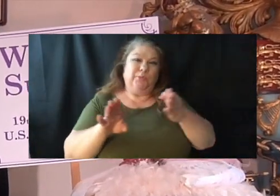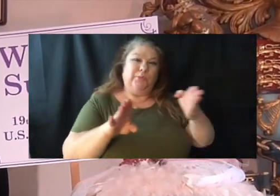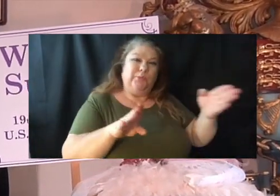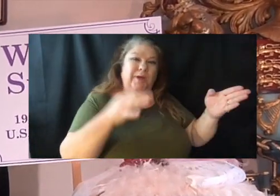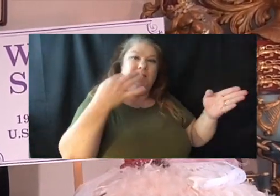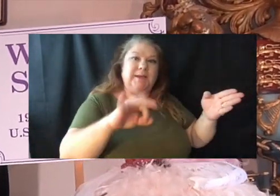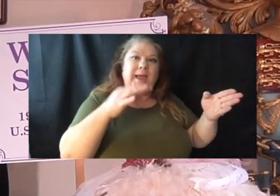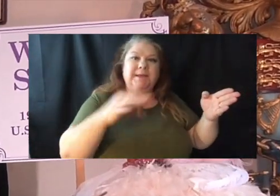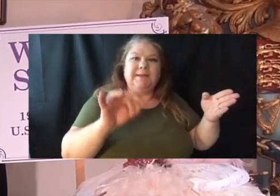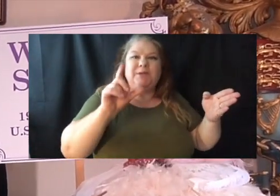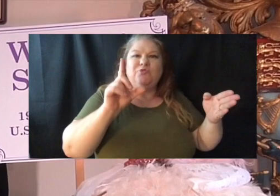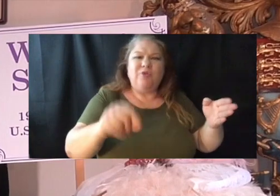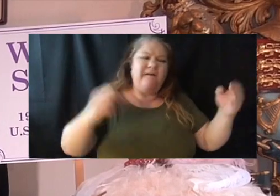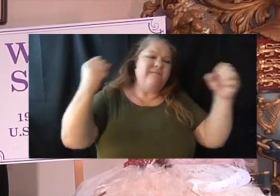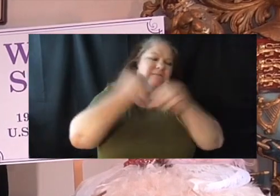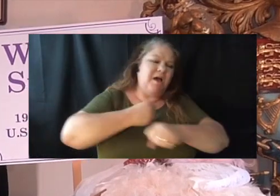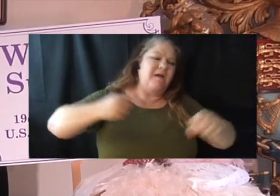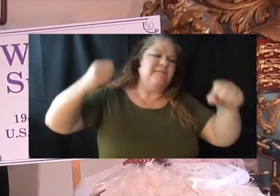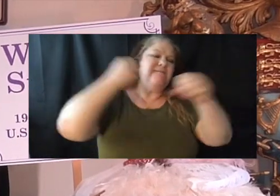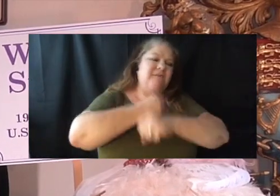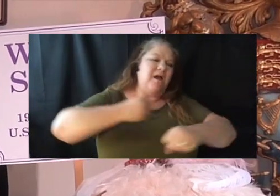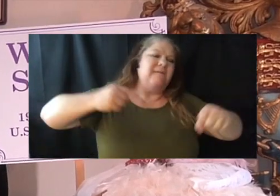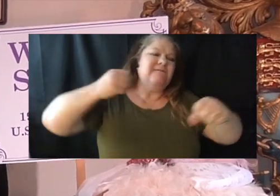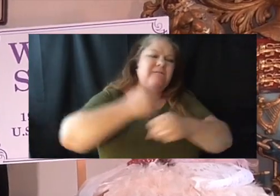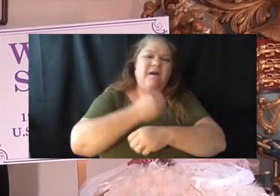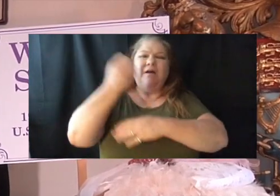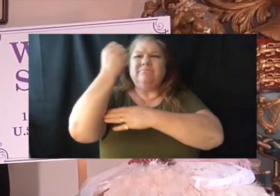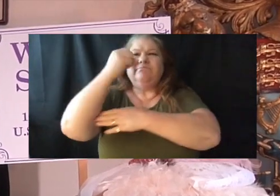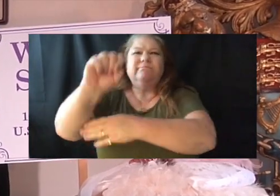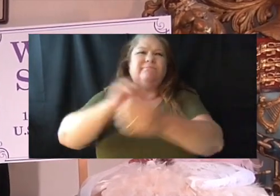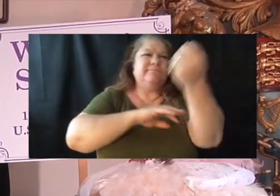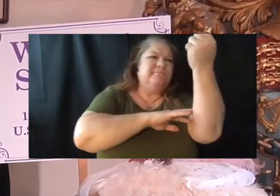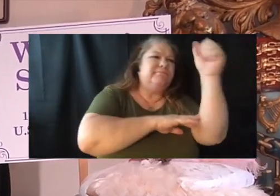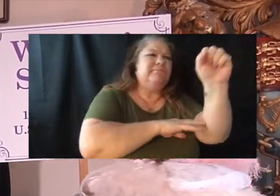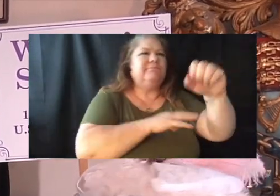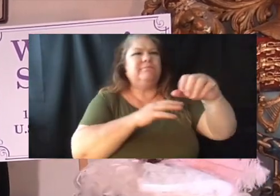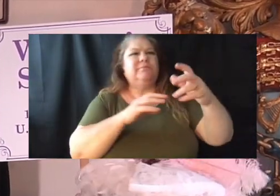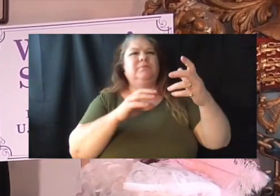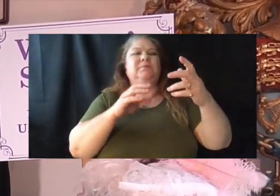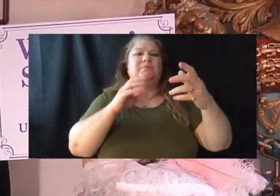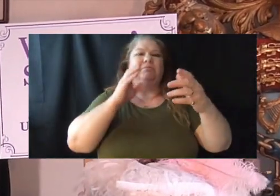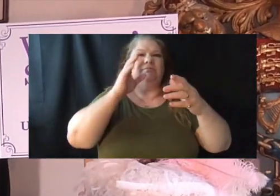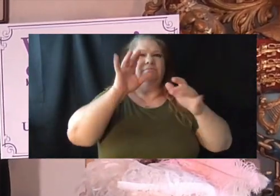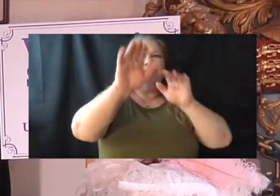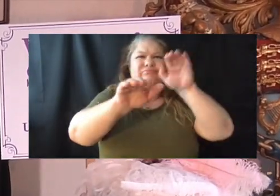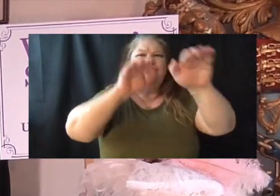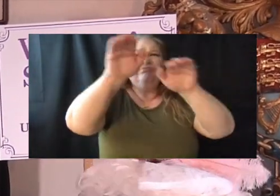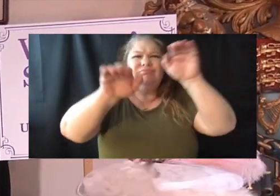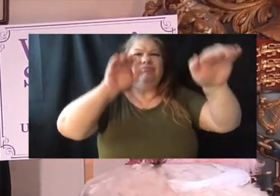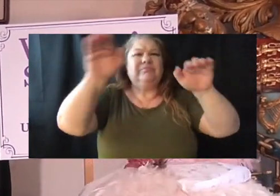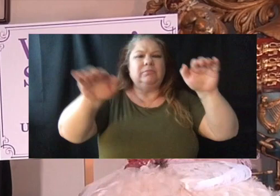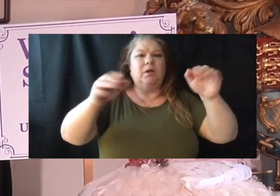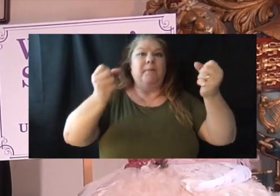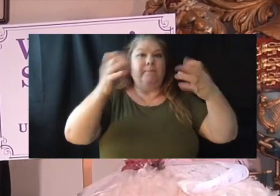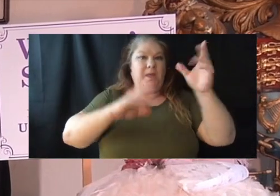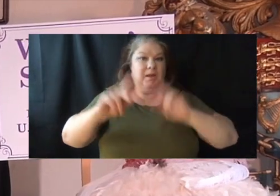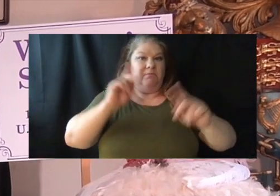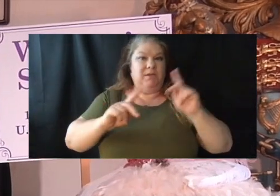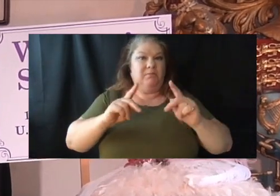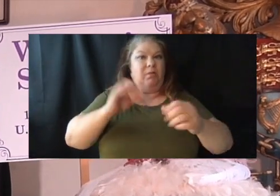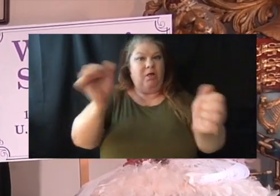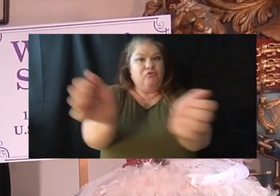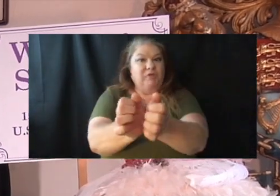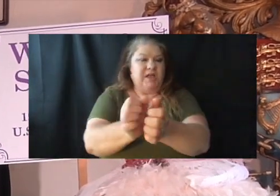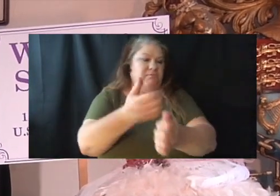1920. We lobbied, we picketed. Many were arrested by people in uniforms similar to